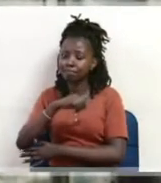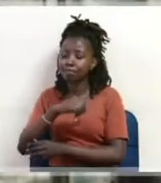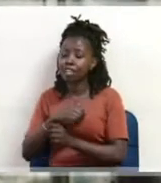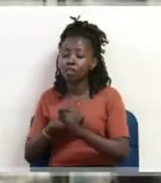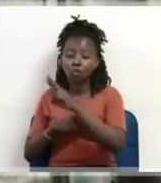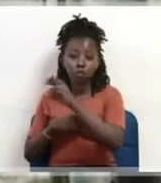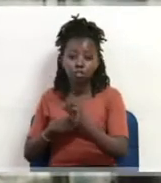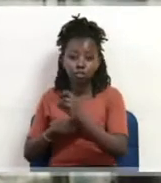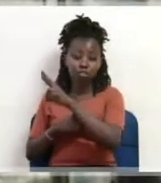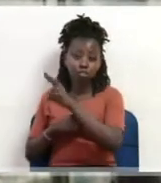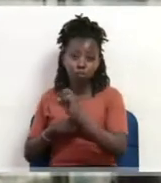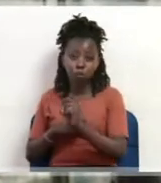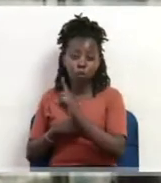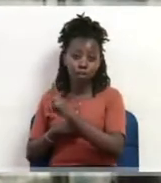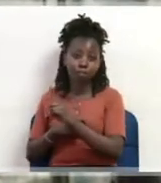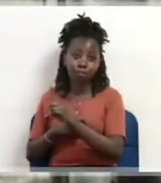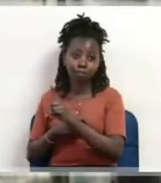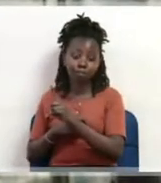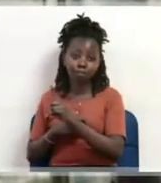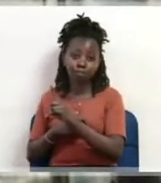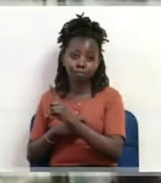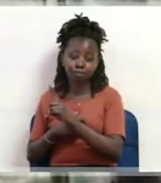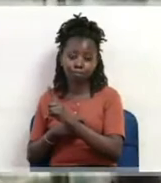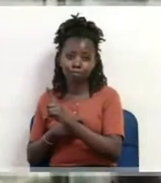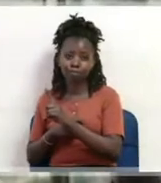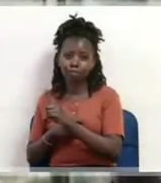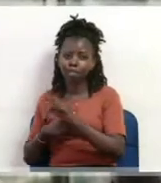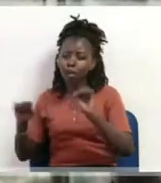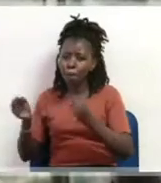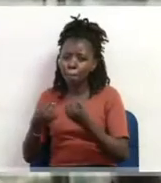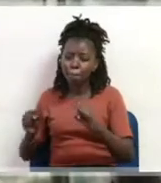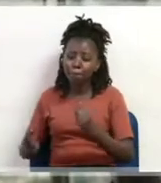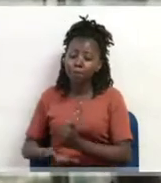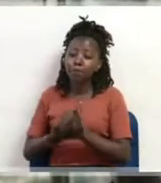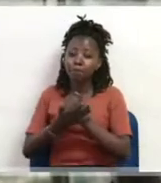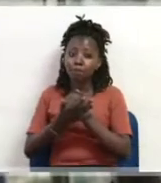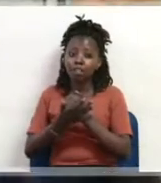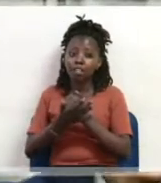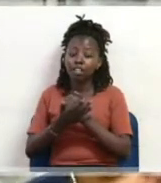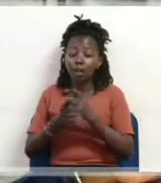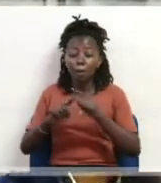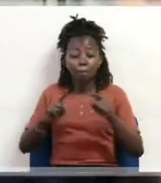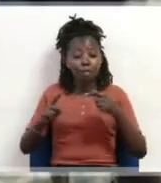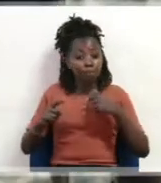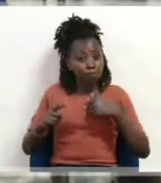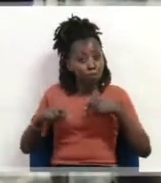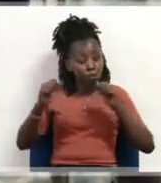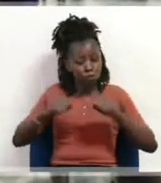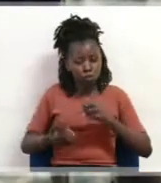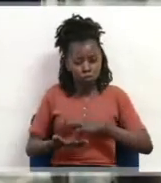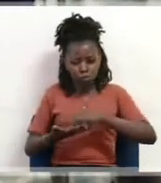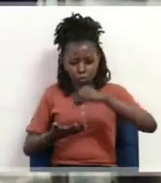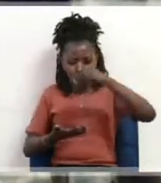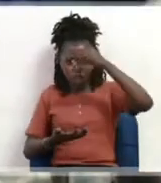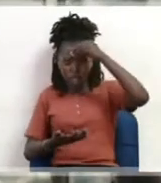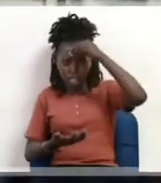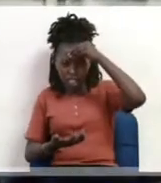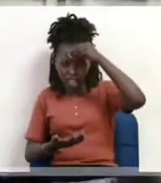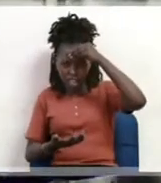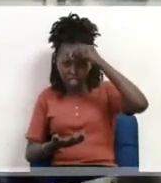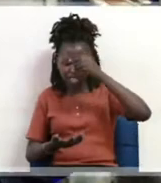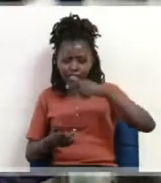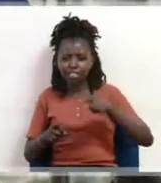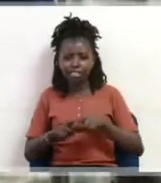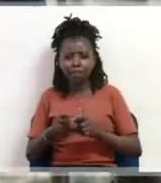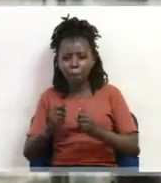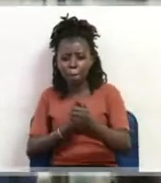2021, cannot help me, but I can learn and pass the exam that was then